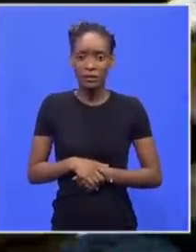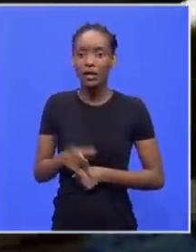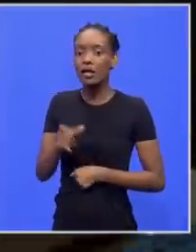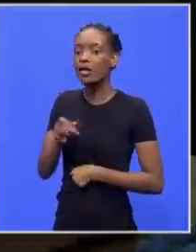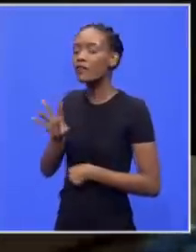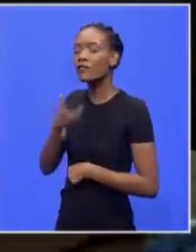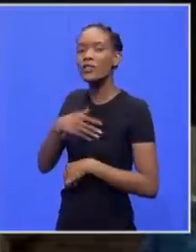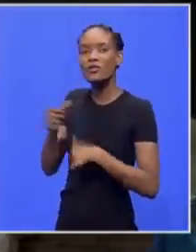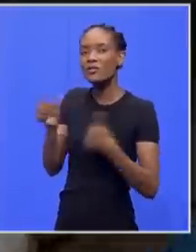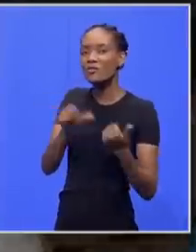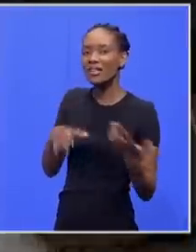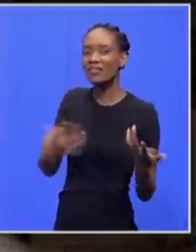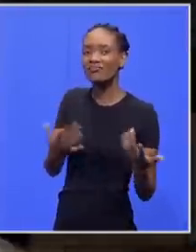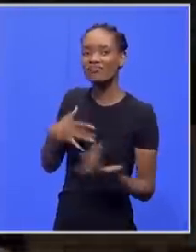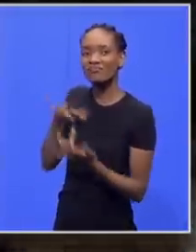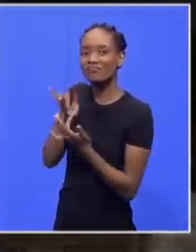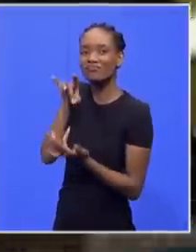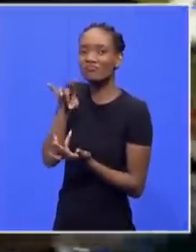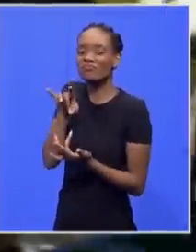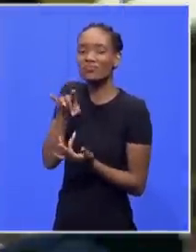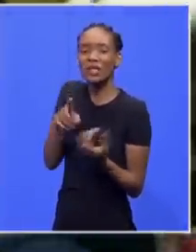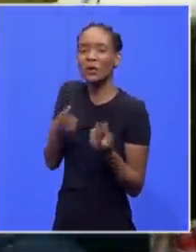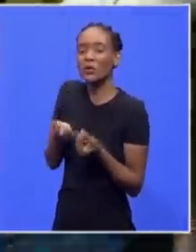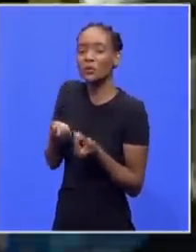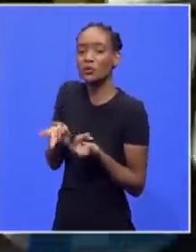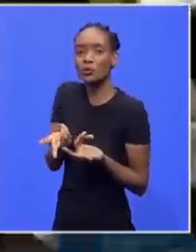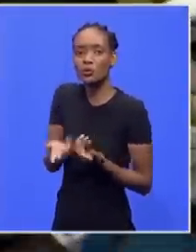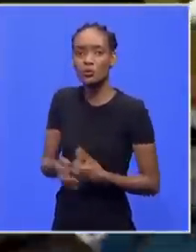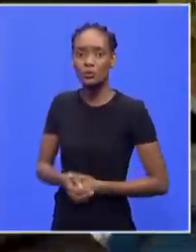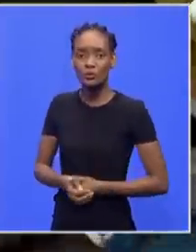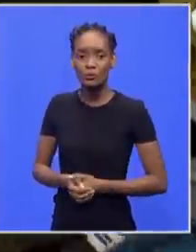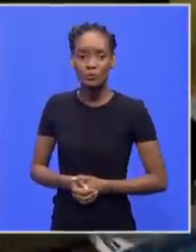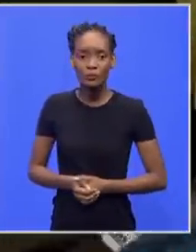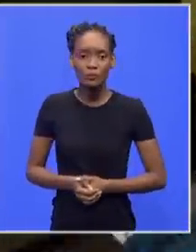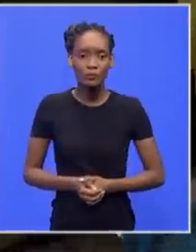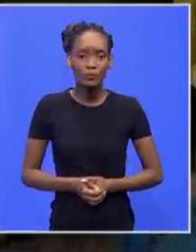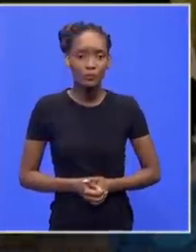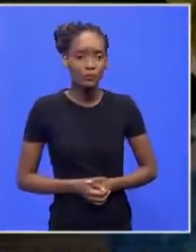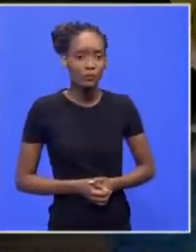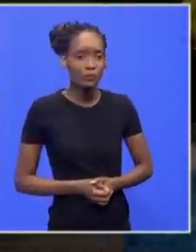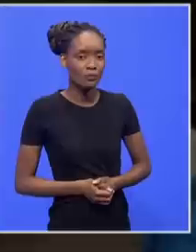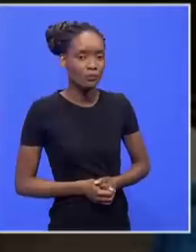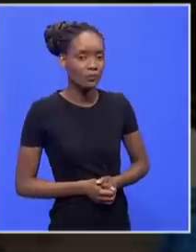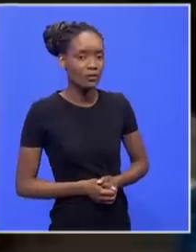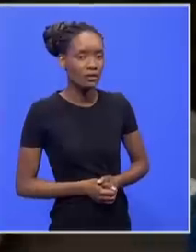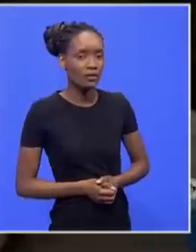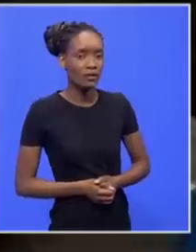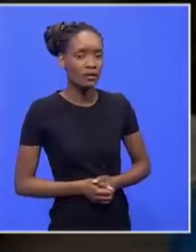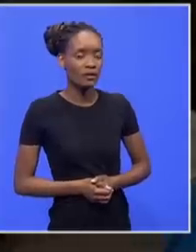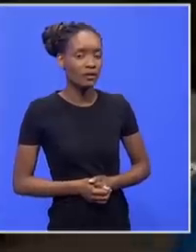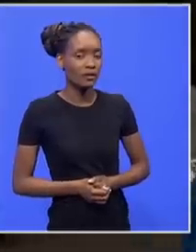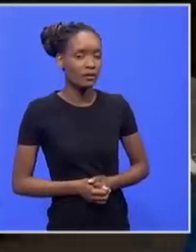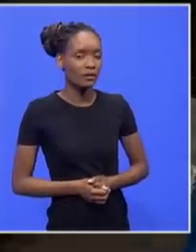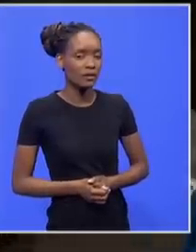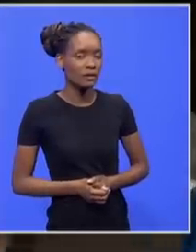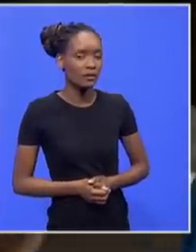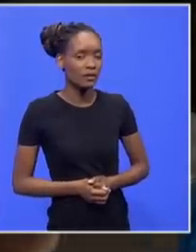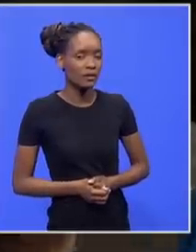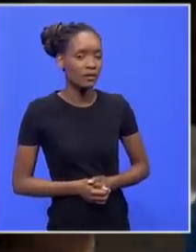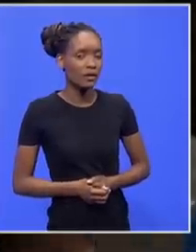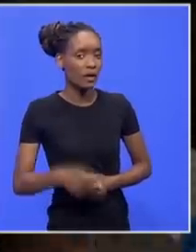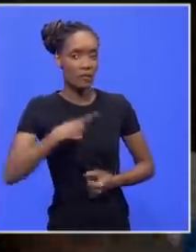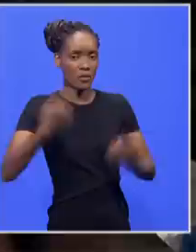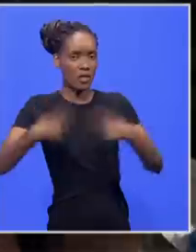Lindela, what are your options? If you're not going to Lindela. I'm not going in there, live in the prison. I didn't come in this country to be